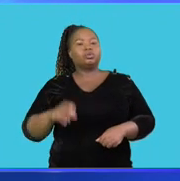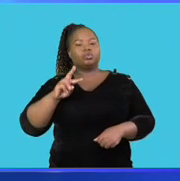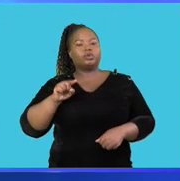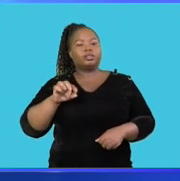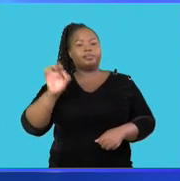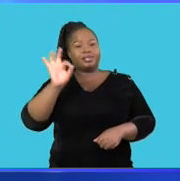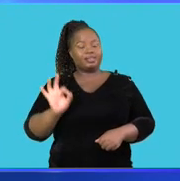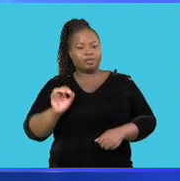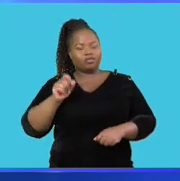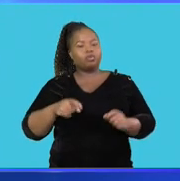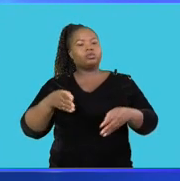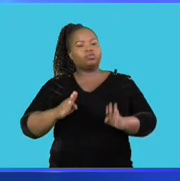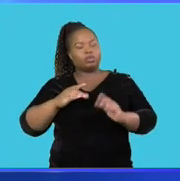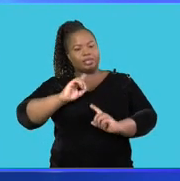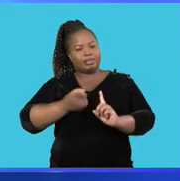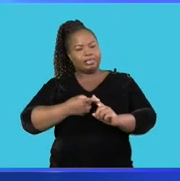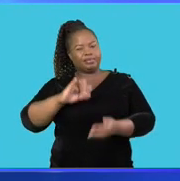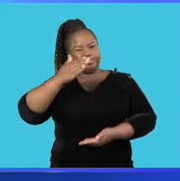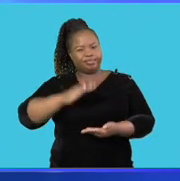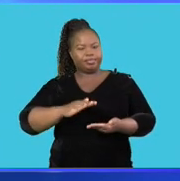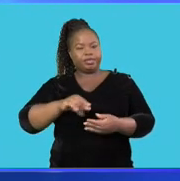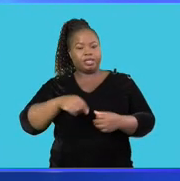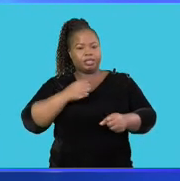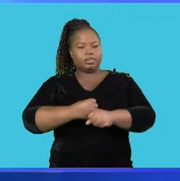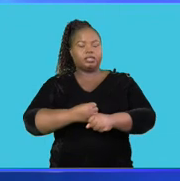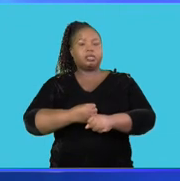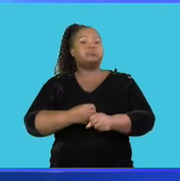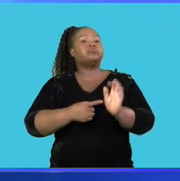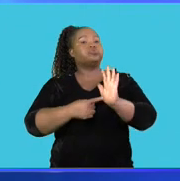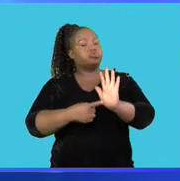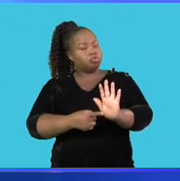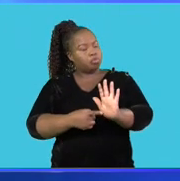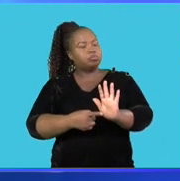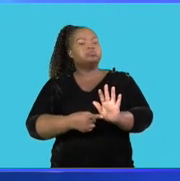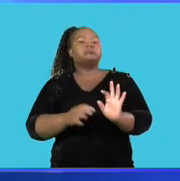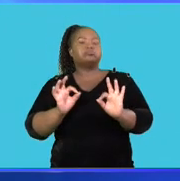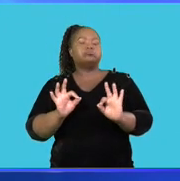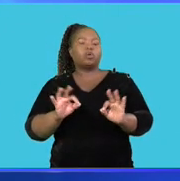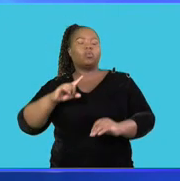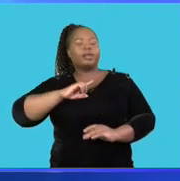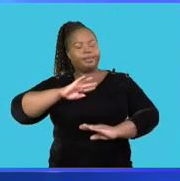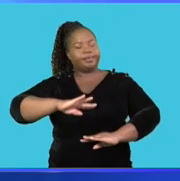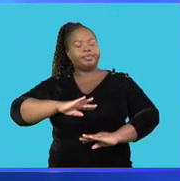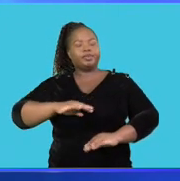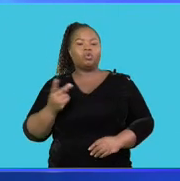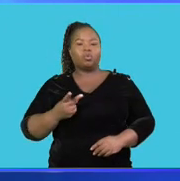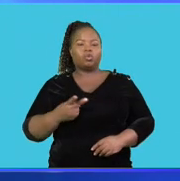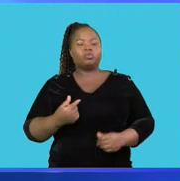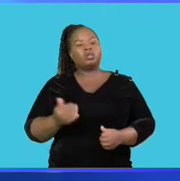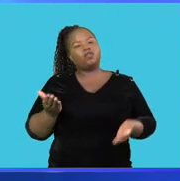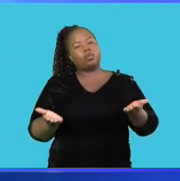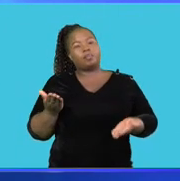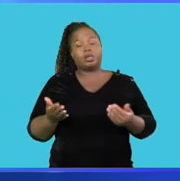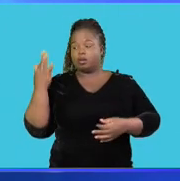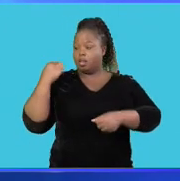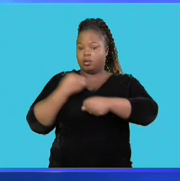184 tsa dikotsi tsa mebila selemong sena se hodimo, ho bontshang ho nyehla ha peresente tse 2.3 ha di bapiswa le